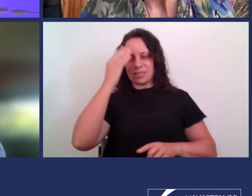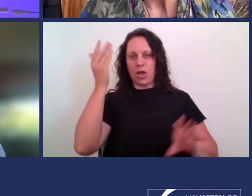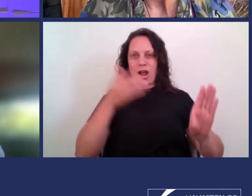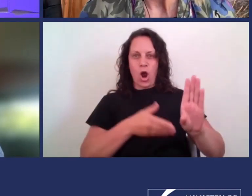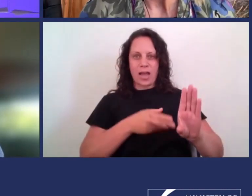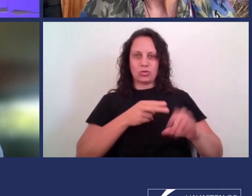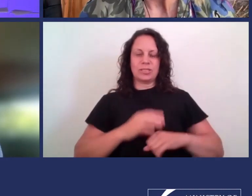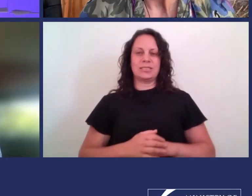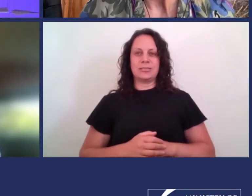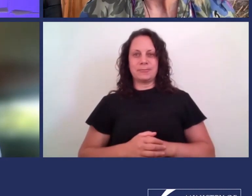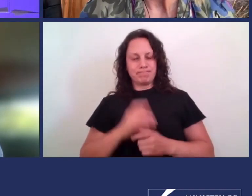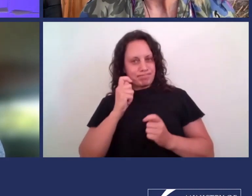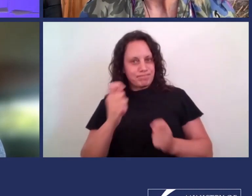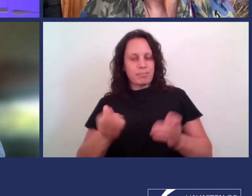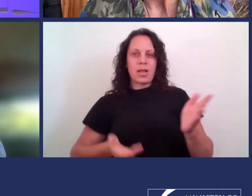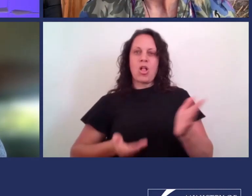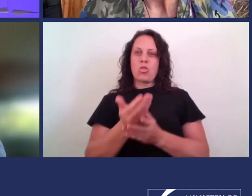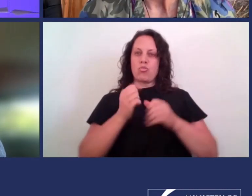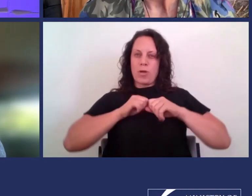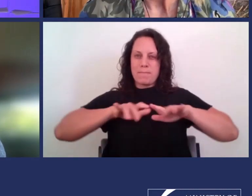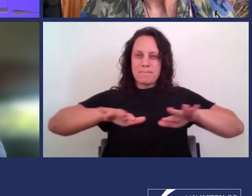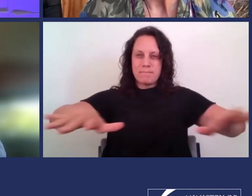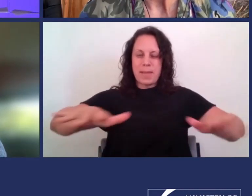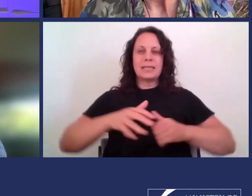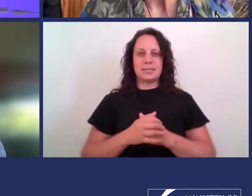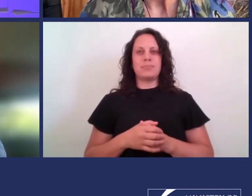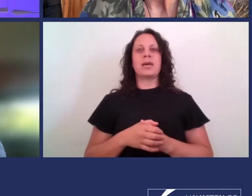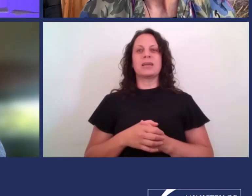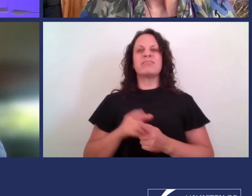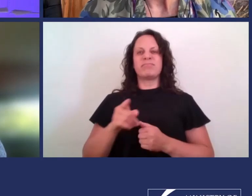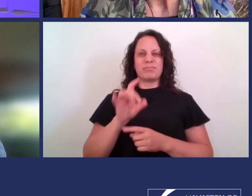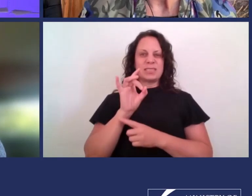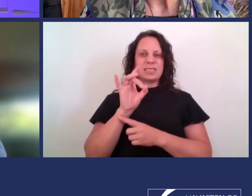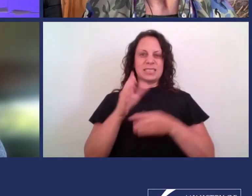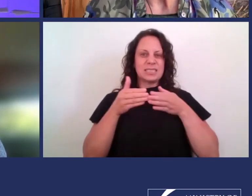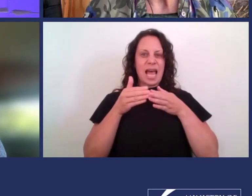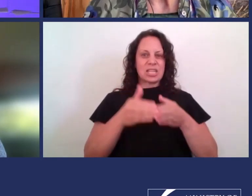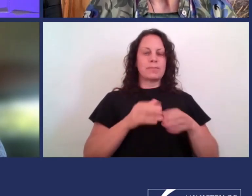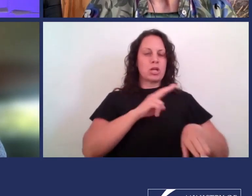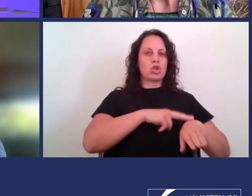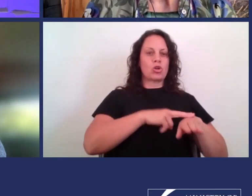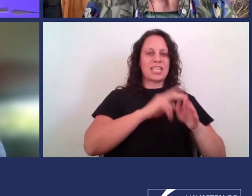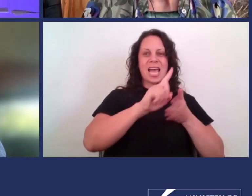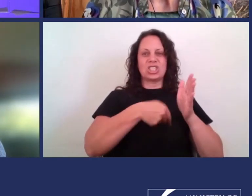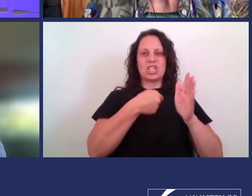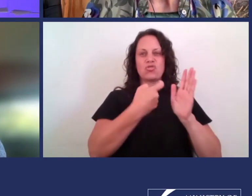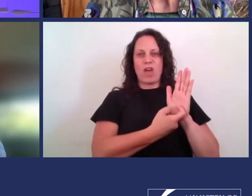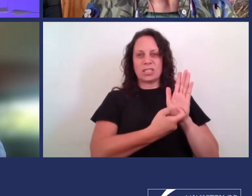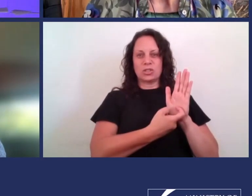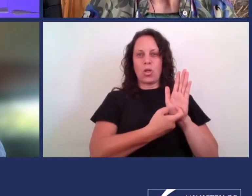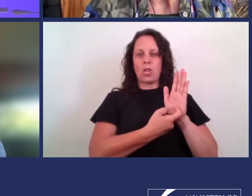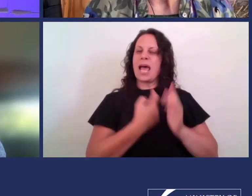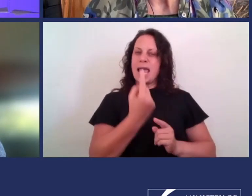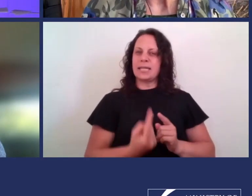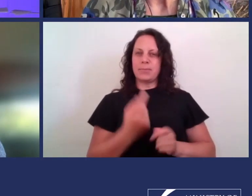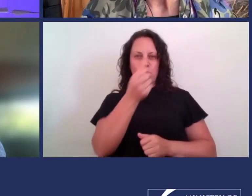Over the pandemic, our community and developmental paediatrician at Starship, Dr. Jin Russell, has provided independent expert